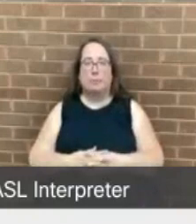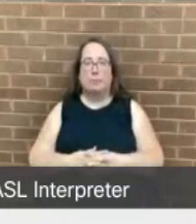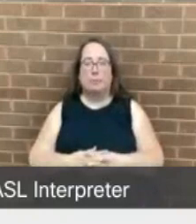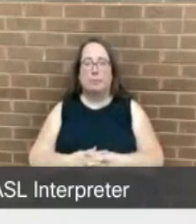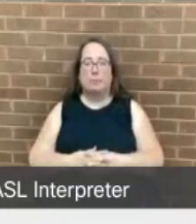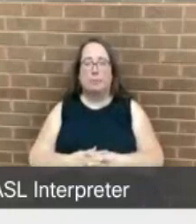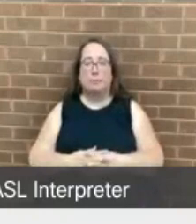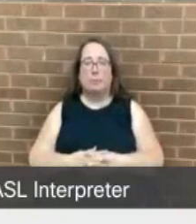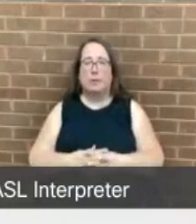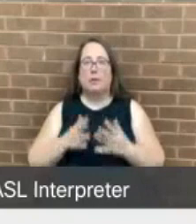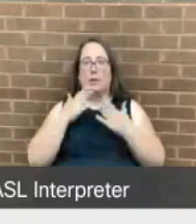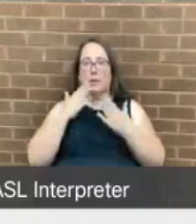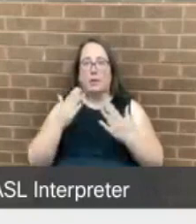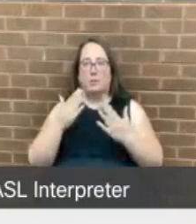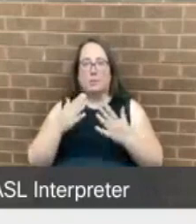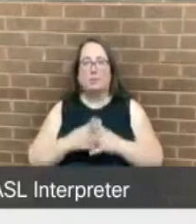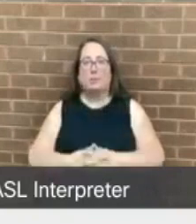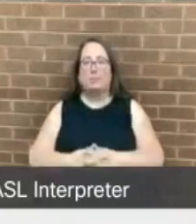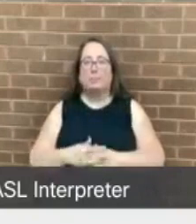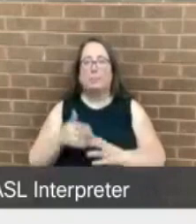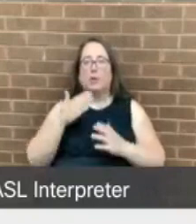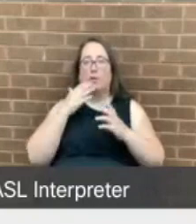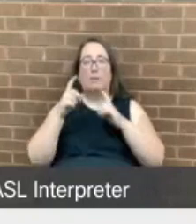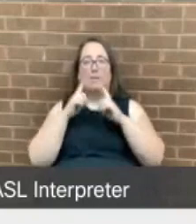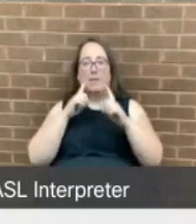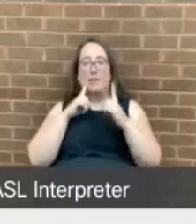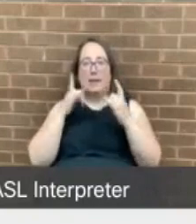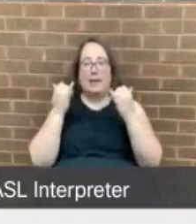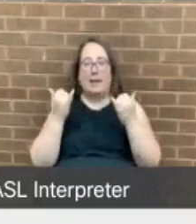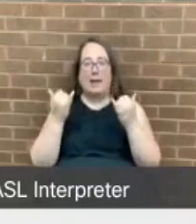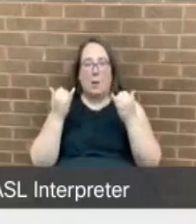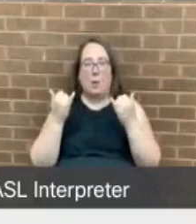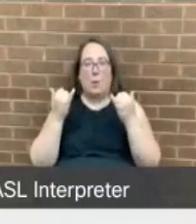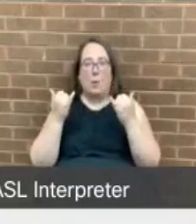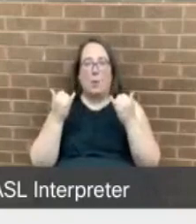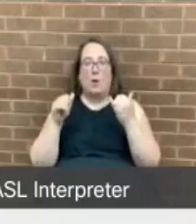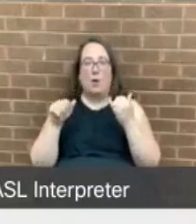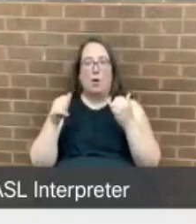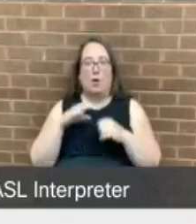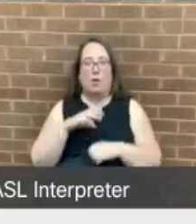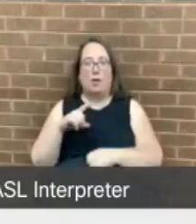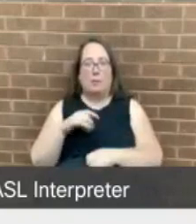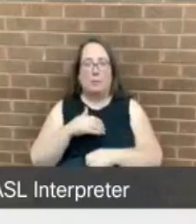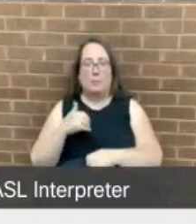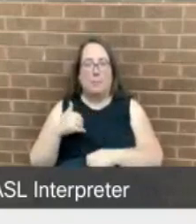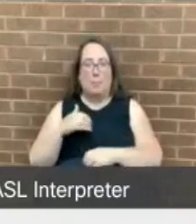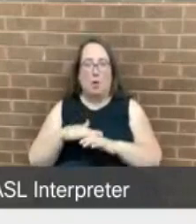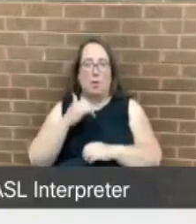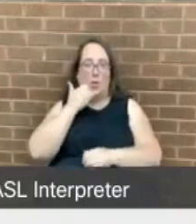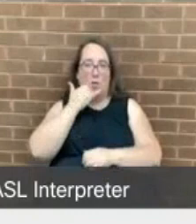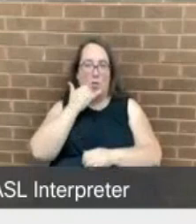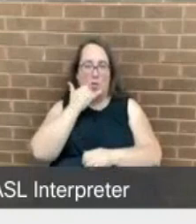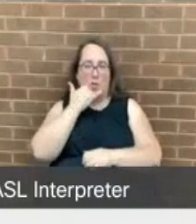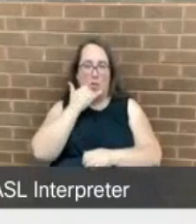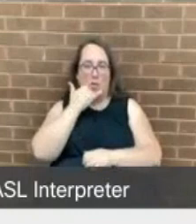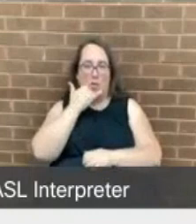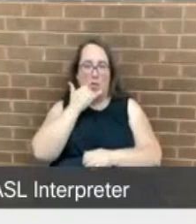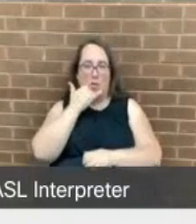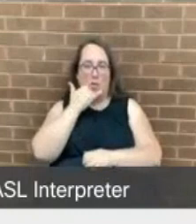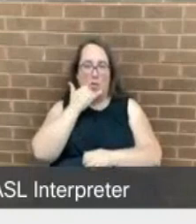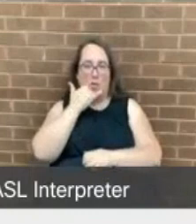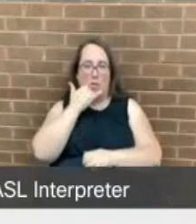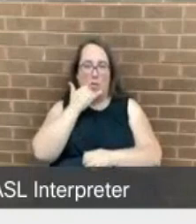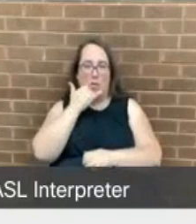All right, thank you. Good conversation. I'd like to turn it over to our other council member who is on the call, Council